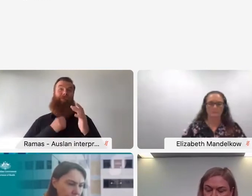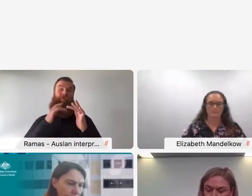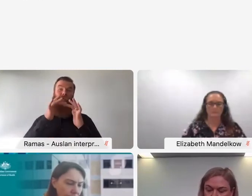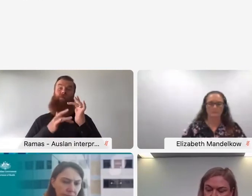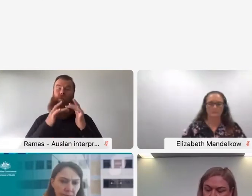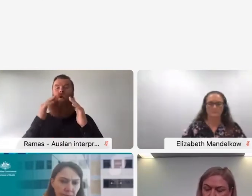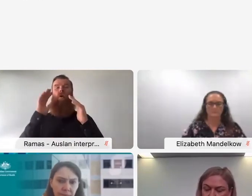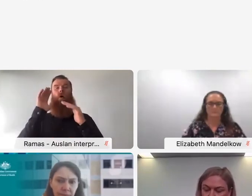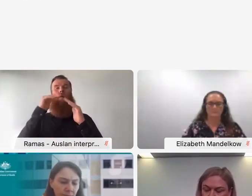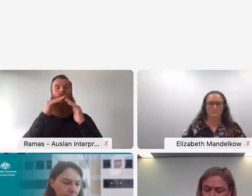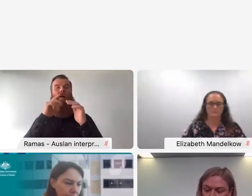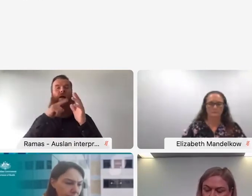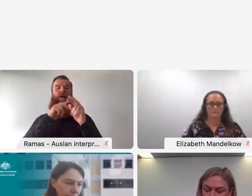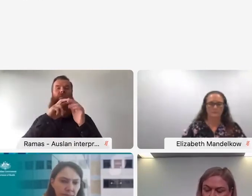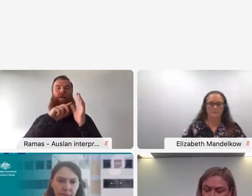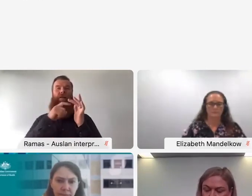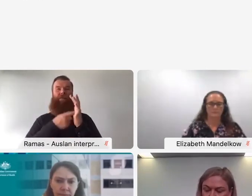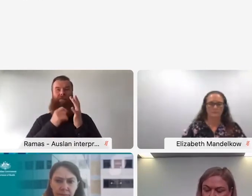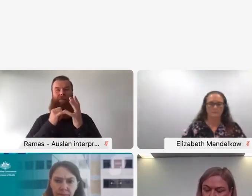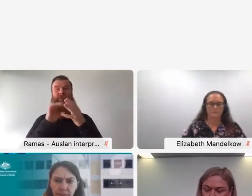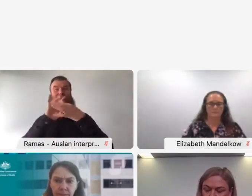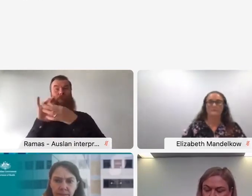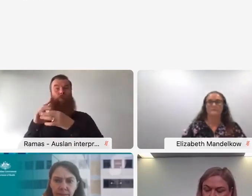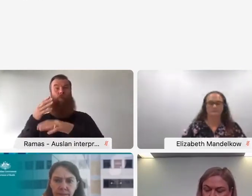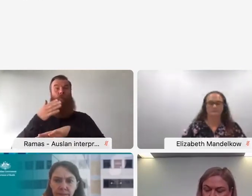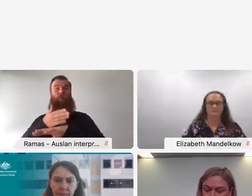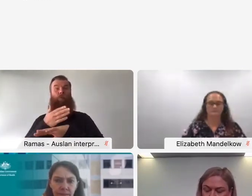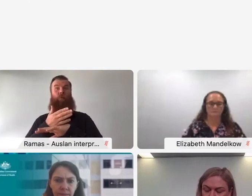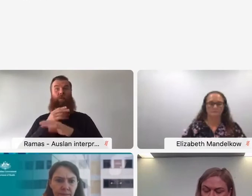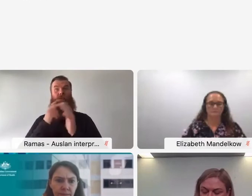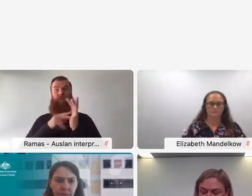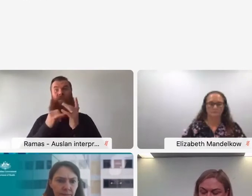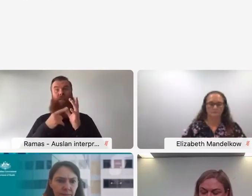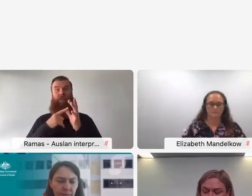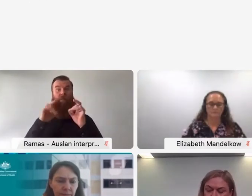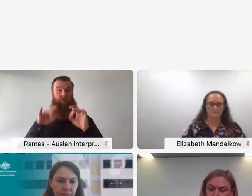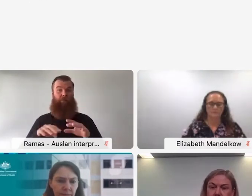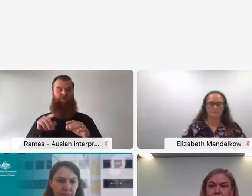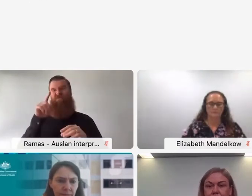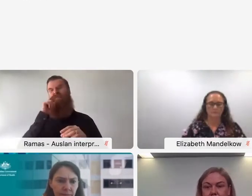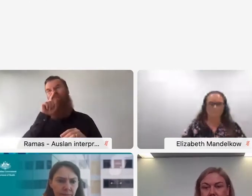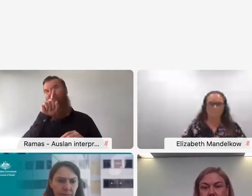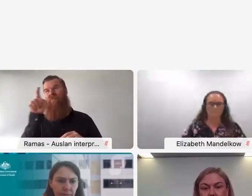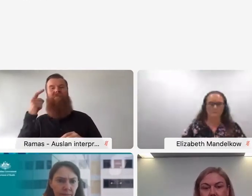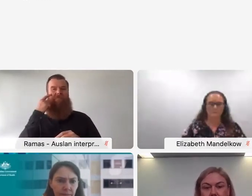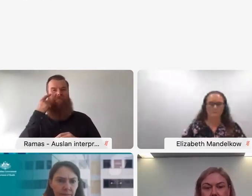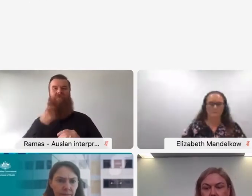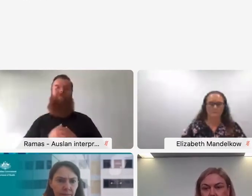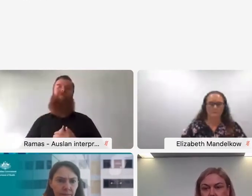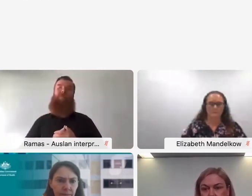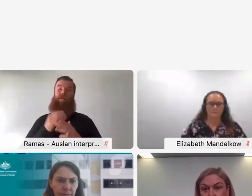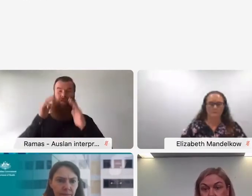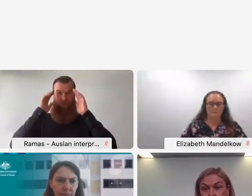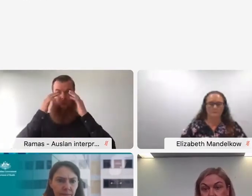regional Australia, and the visa options will come up. And there are, it's definitely a focus of trying to keep and